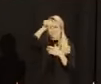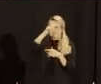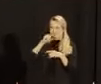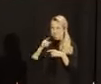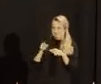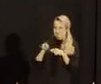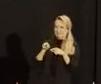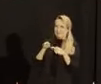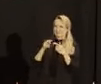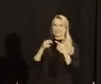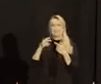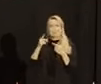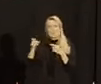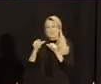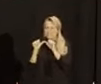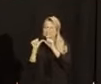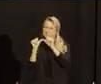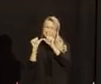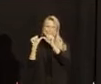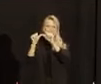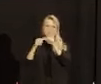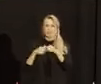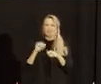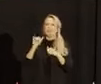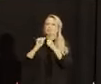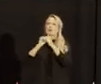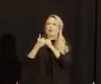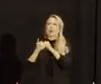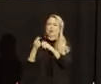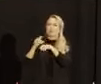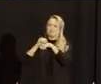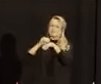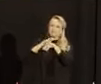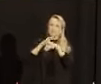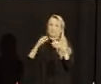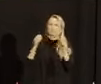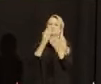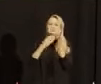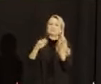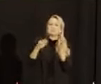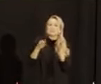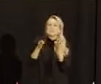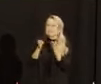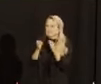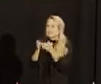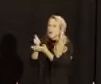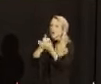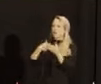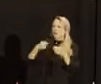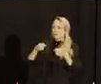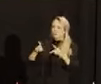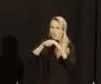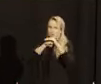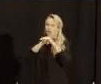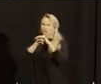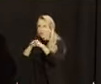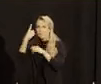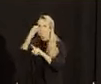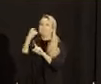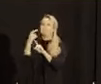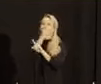for people like me, Rebecca, Taryn, and Jennifer to do the same with our lives. Thank you.